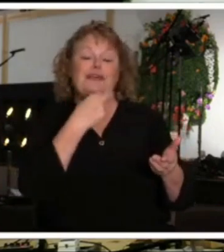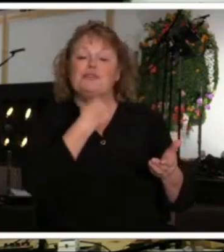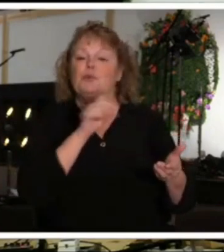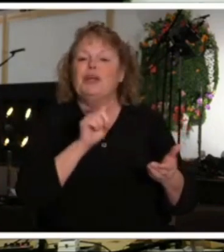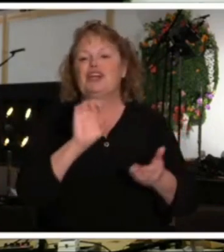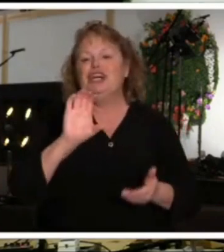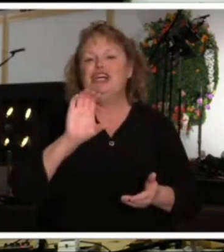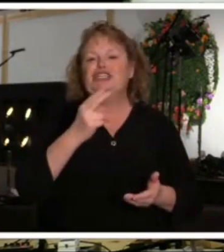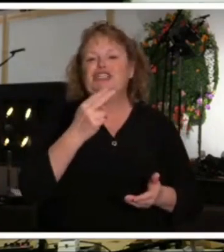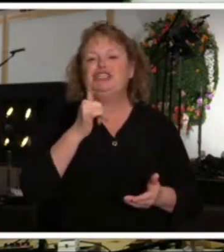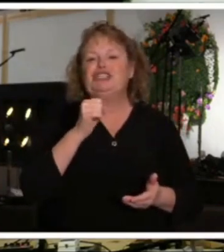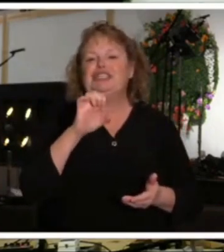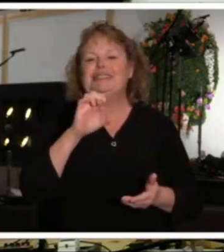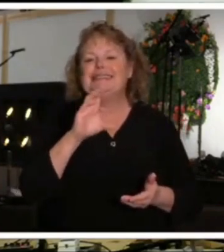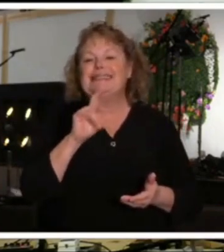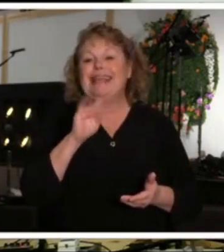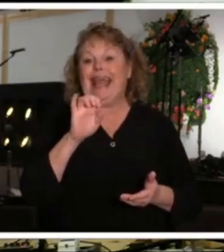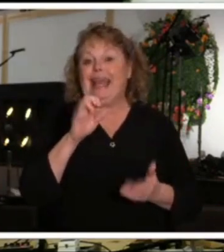Factory.